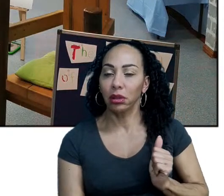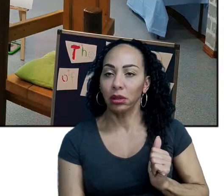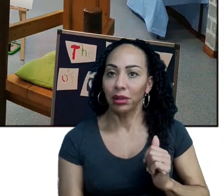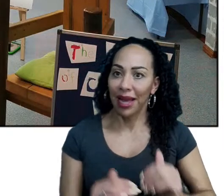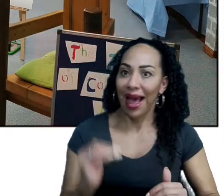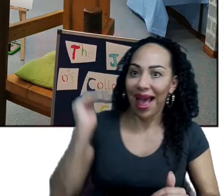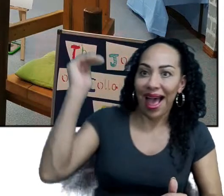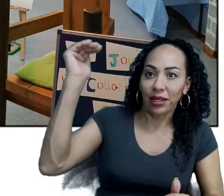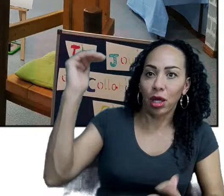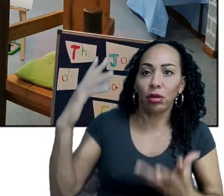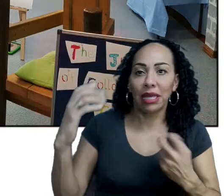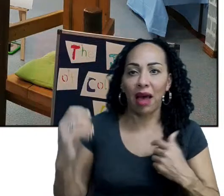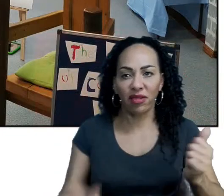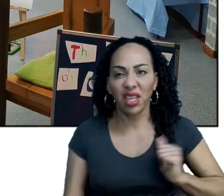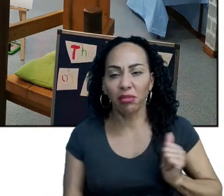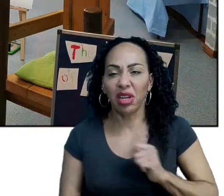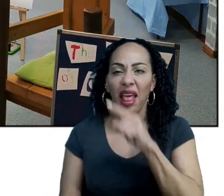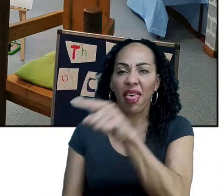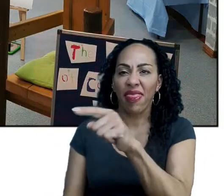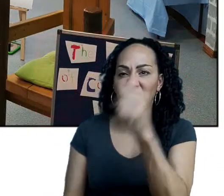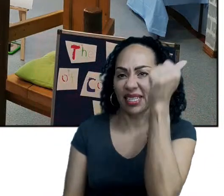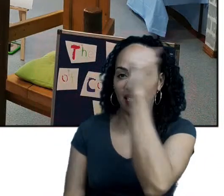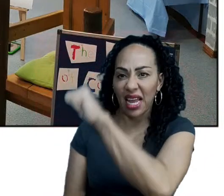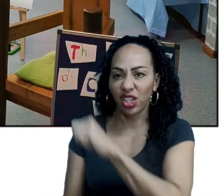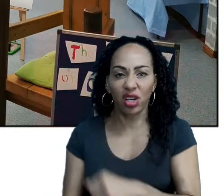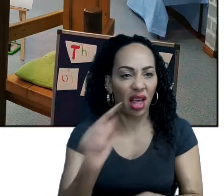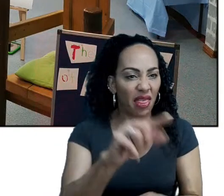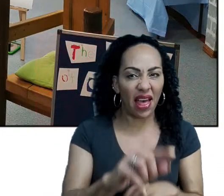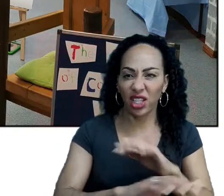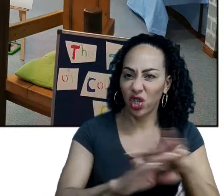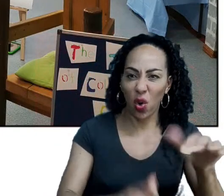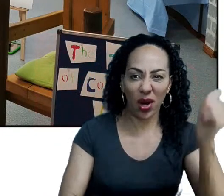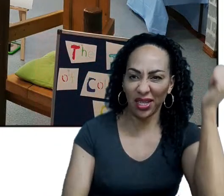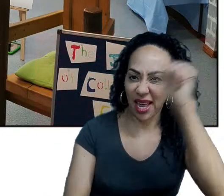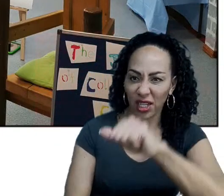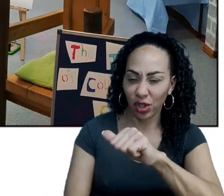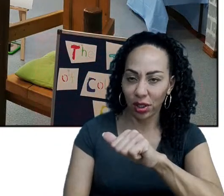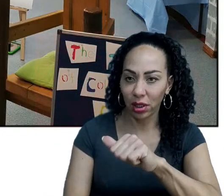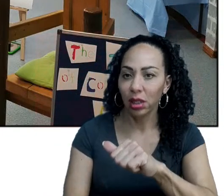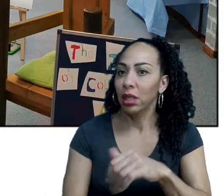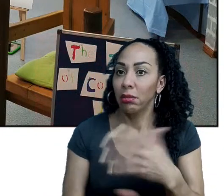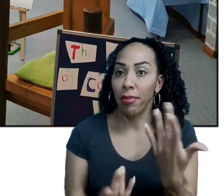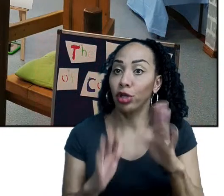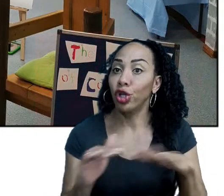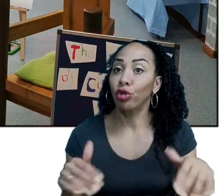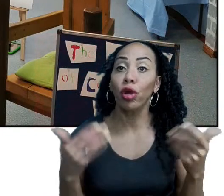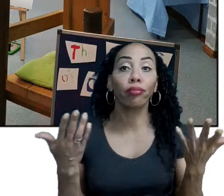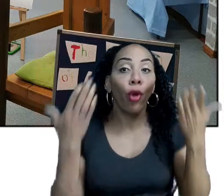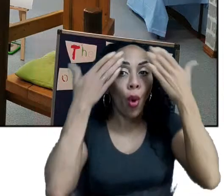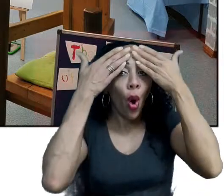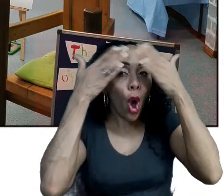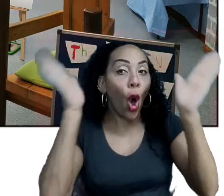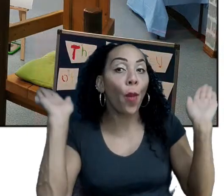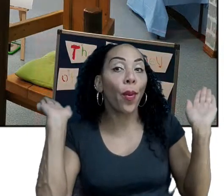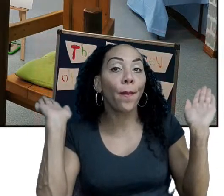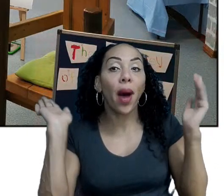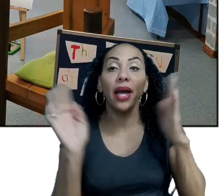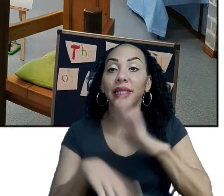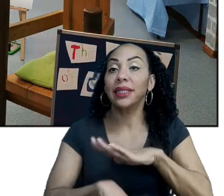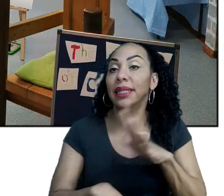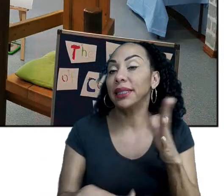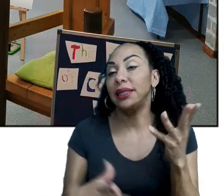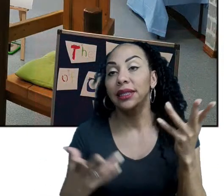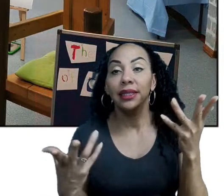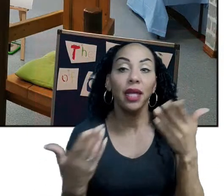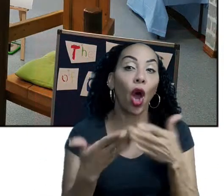of intellect or ability, and maybe look at something abstract like that and think, well, that's quite a grown-up thing to do. But actually